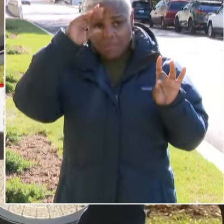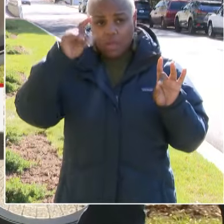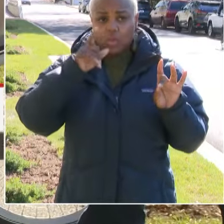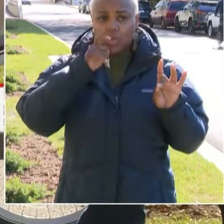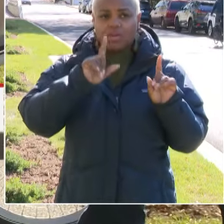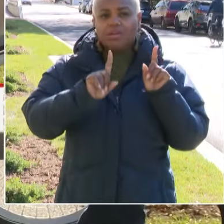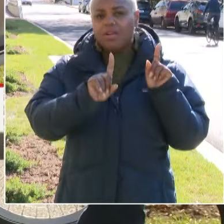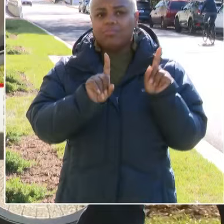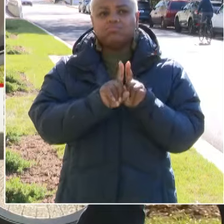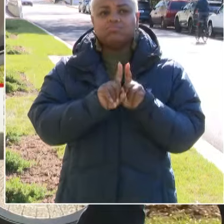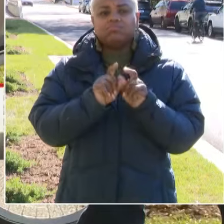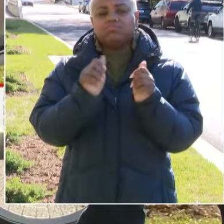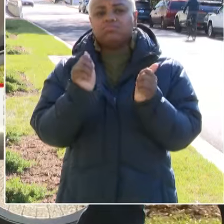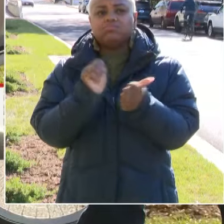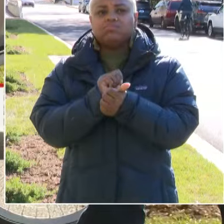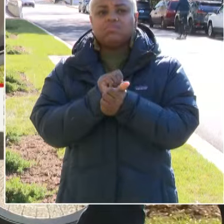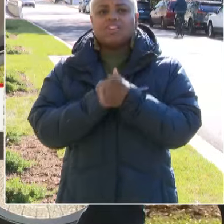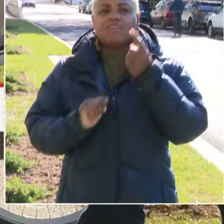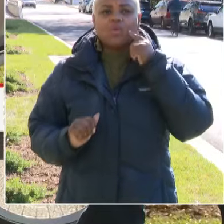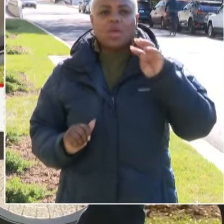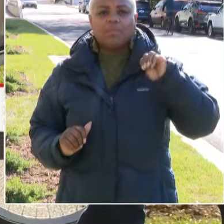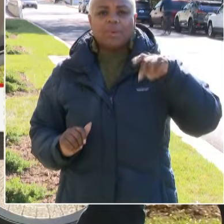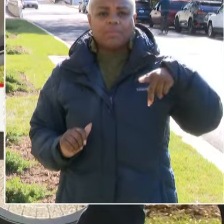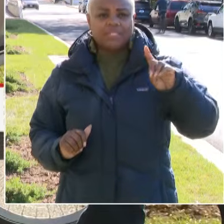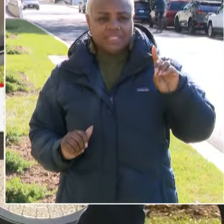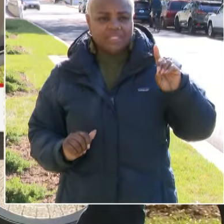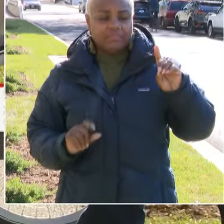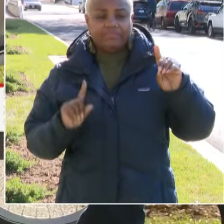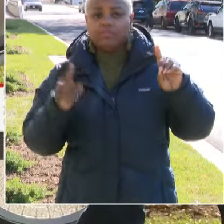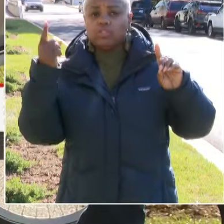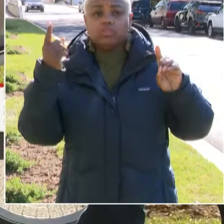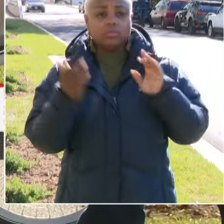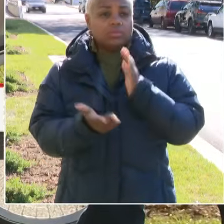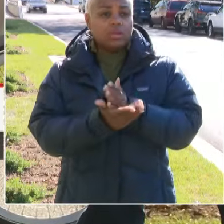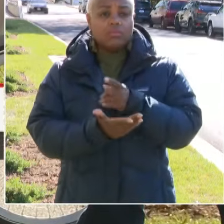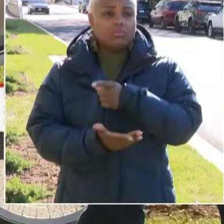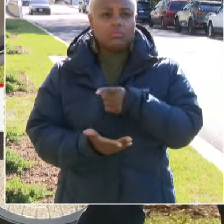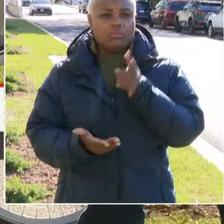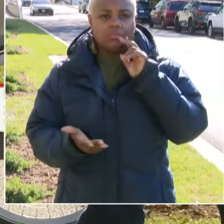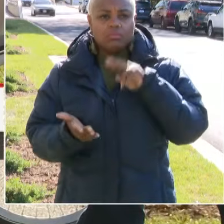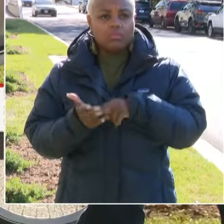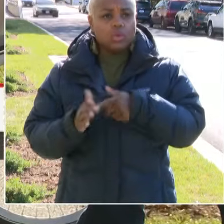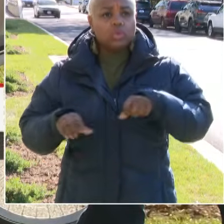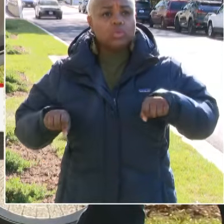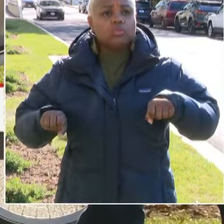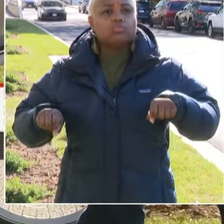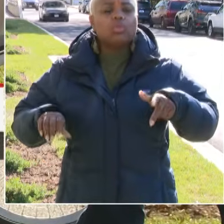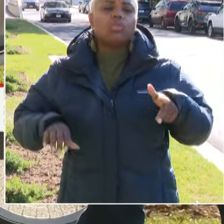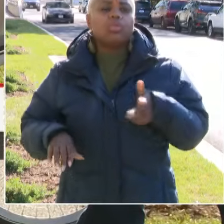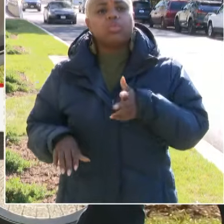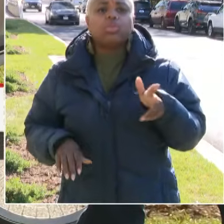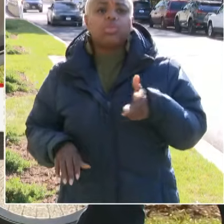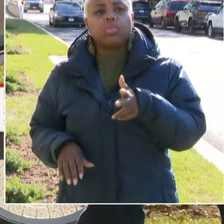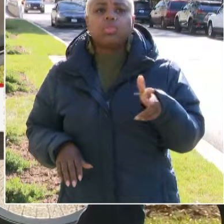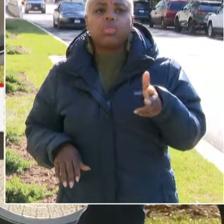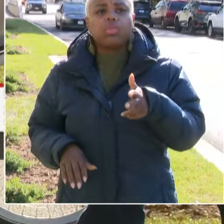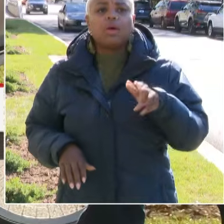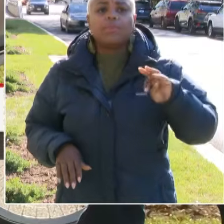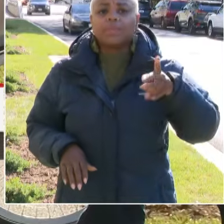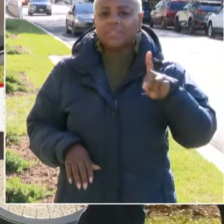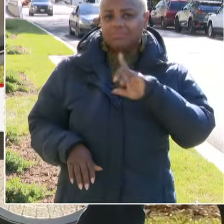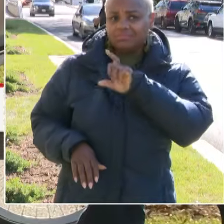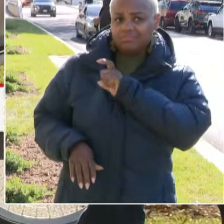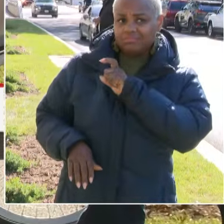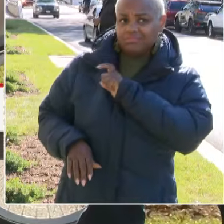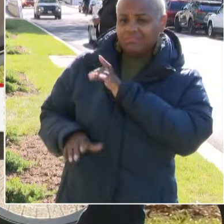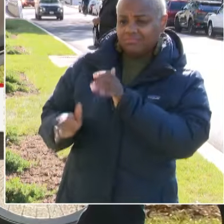by MPD, stopped him for riding a scooter on a sidewalk. Then ICE today put out a statement saying that they then, after that stop, took